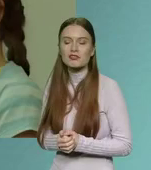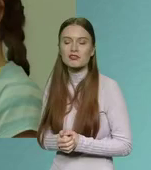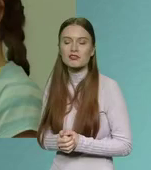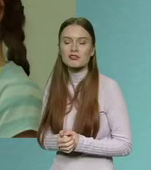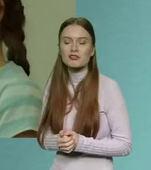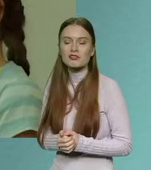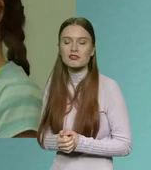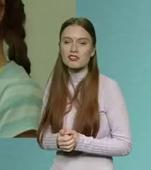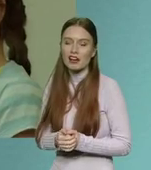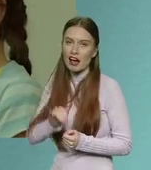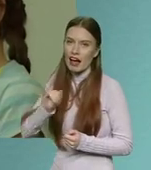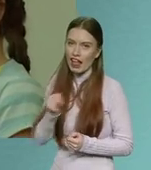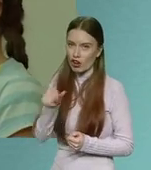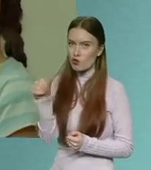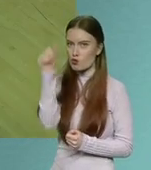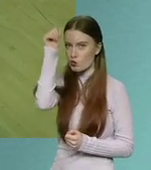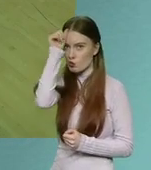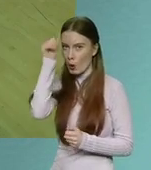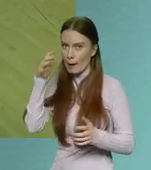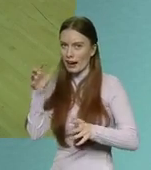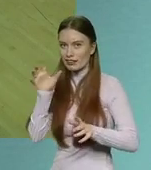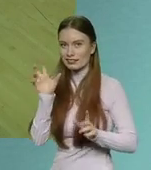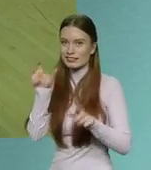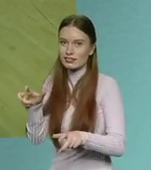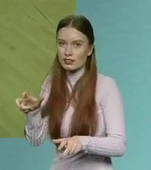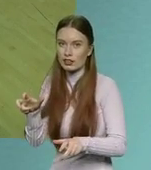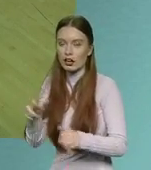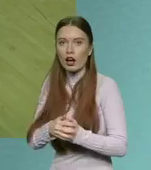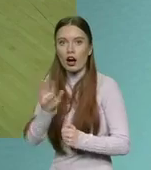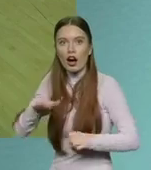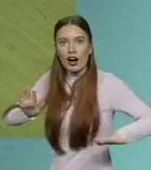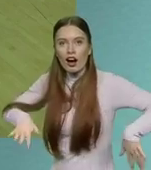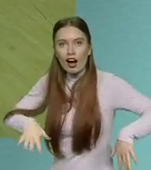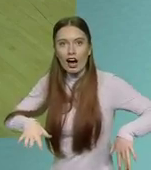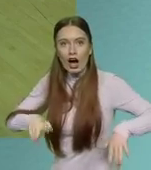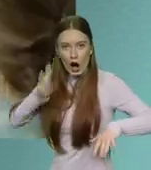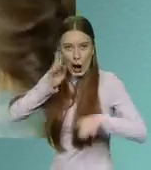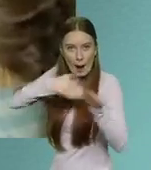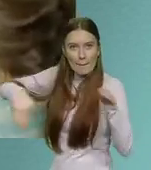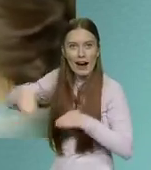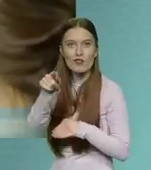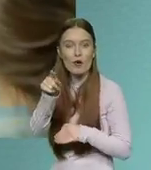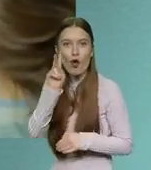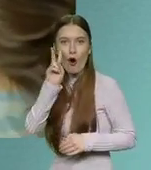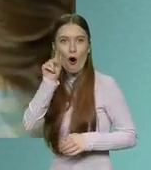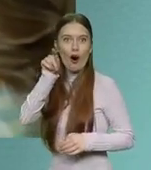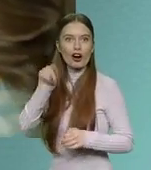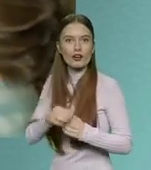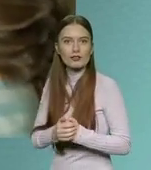But only if you know there's a predator. Microraptor, look behind you.